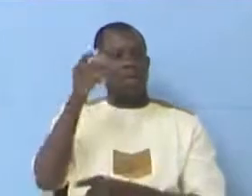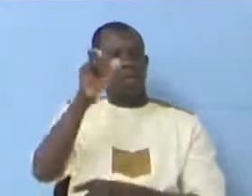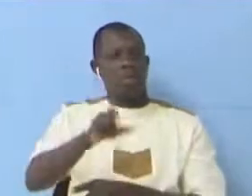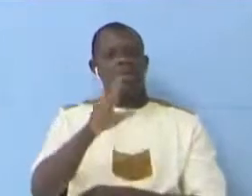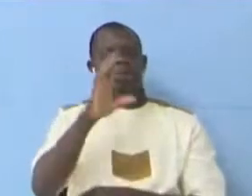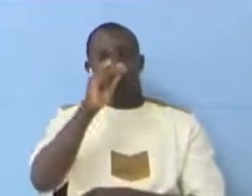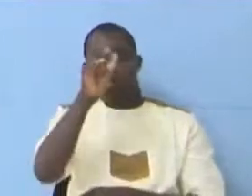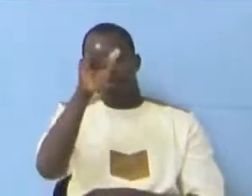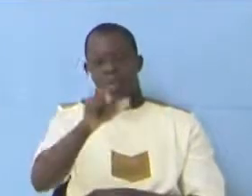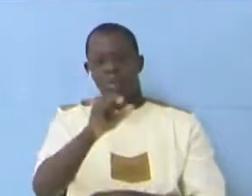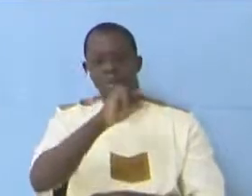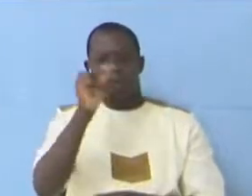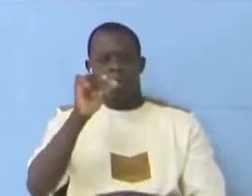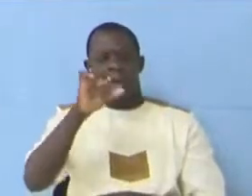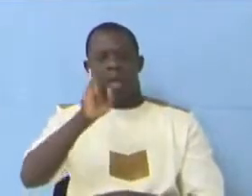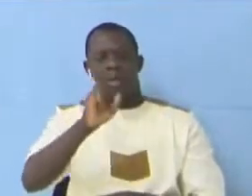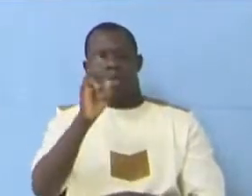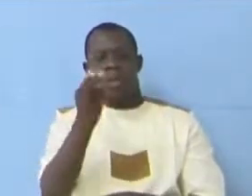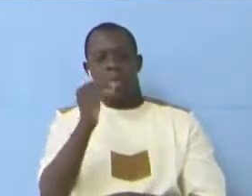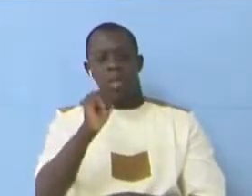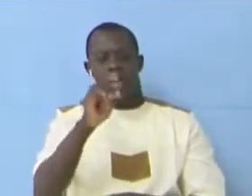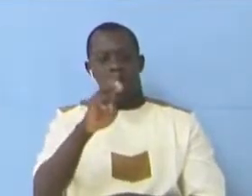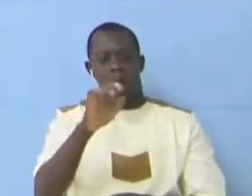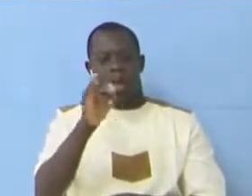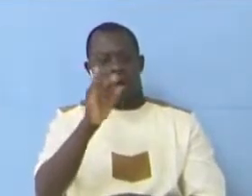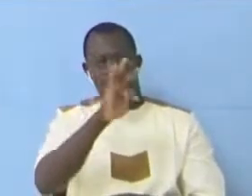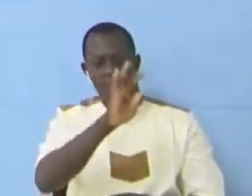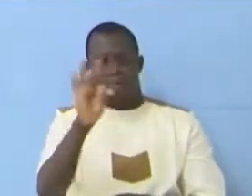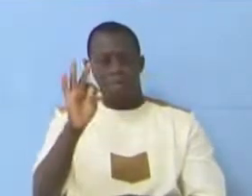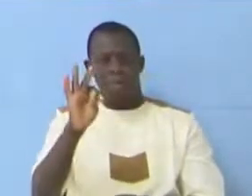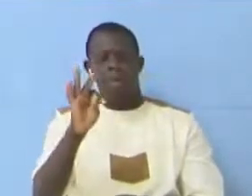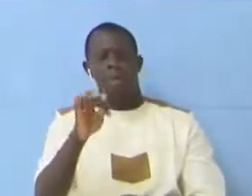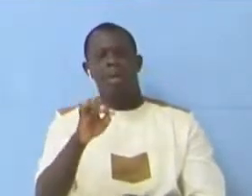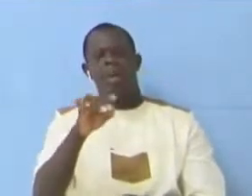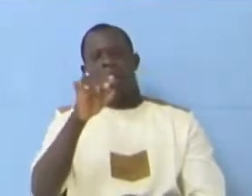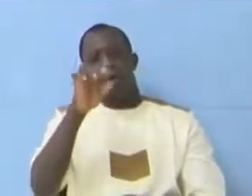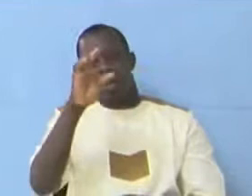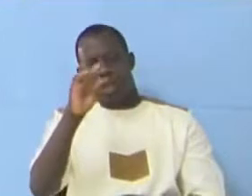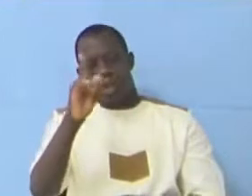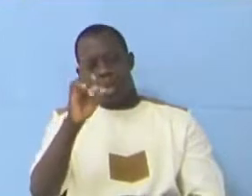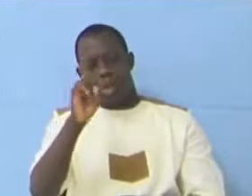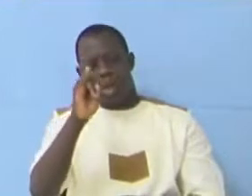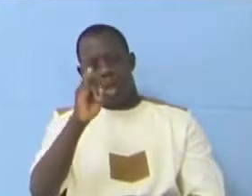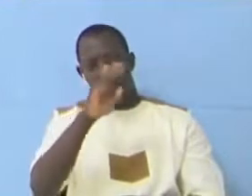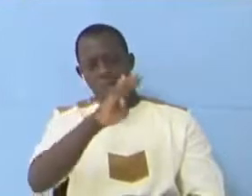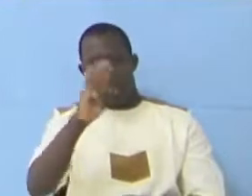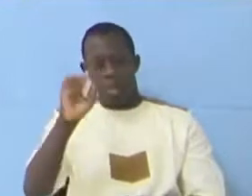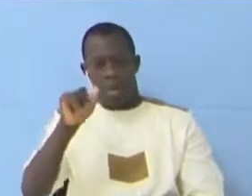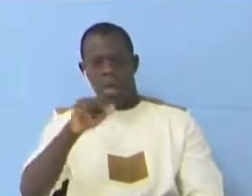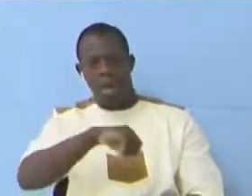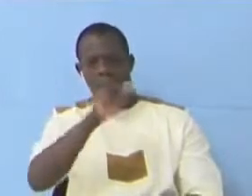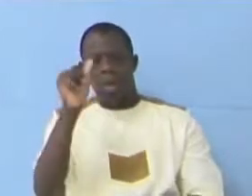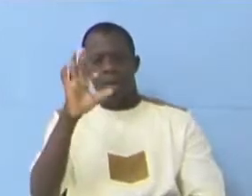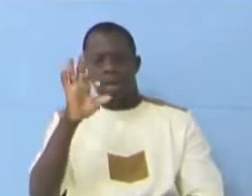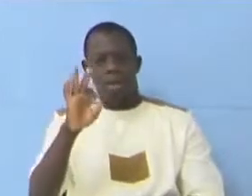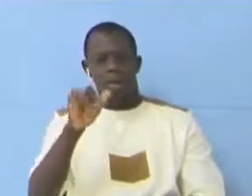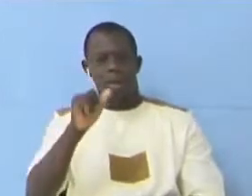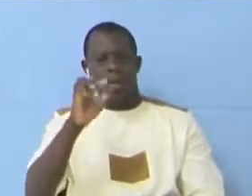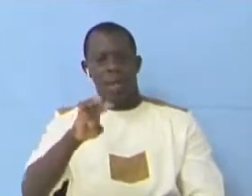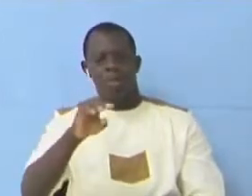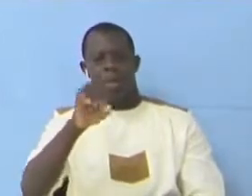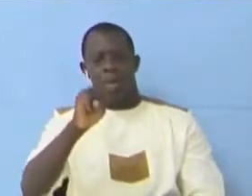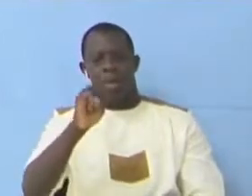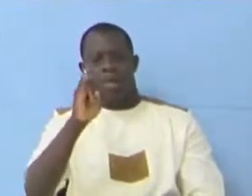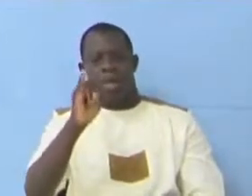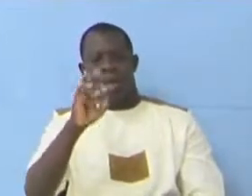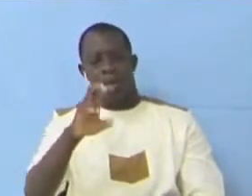Speaker of the House, Sirif Mustafa Diba. maa ngi toogoon foofu ak ki nga xam ne moo nekkoon ki jiite woon néegi député yi Sirif Mustafa Diba. And Tamsir Jase. Ak Tamsir Jase.